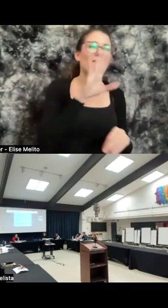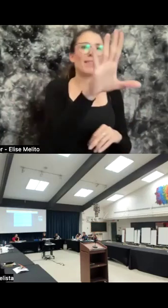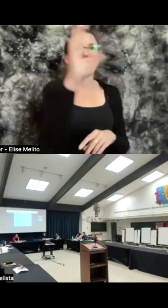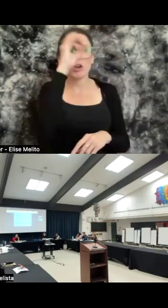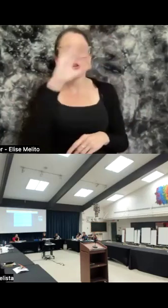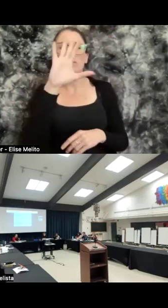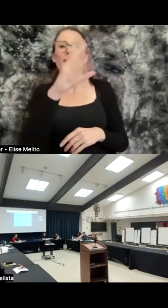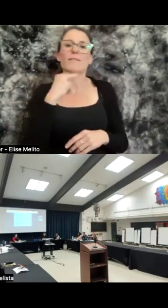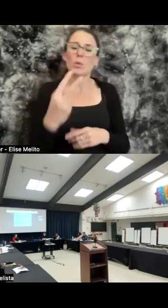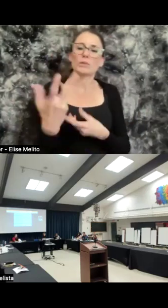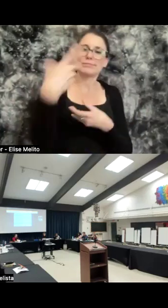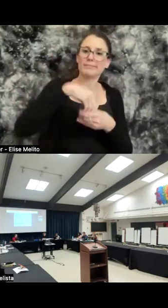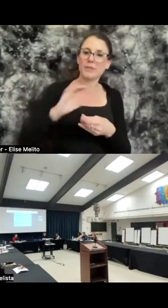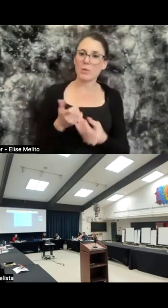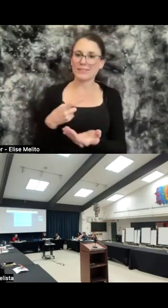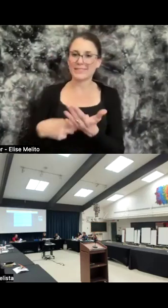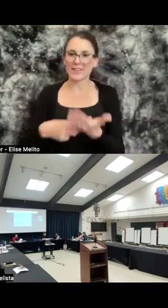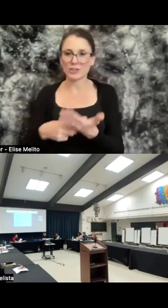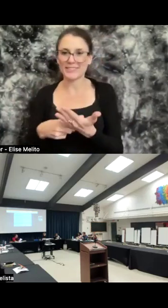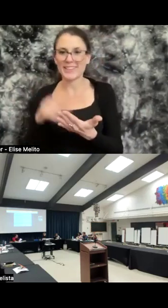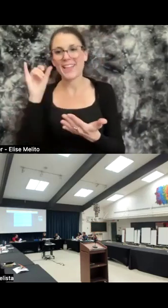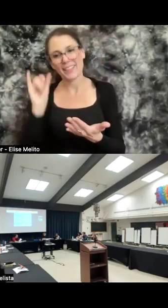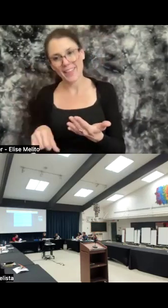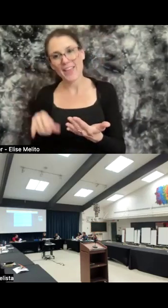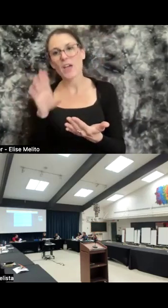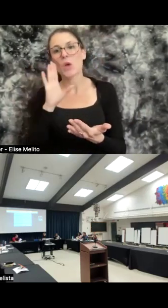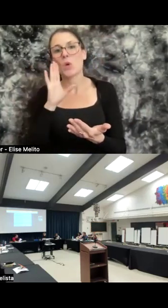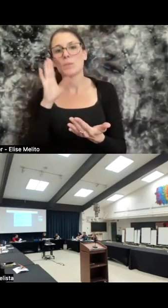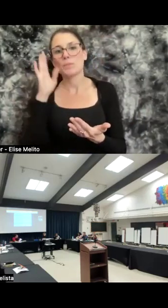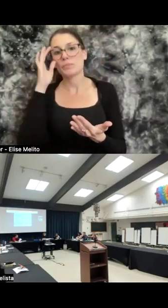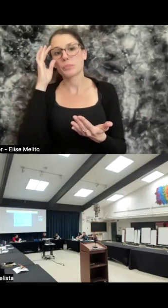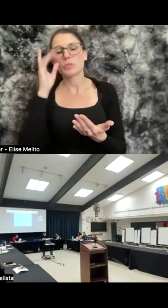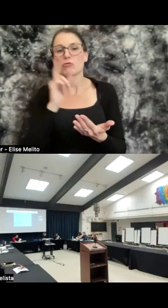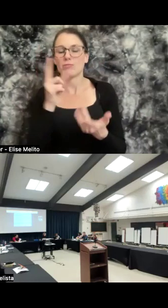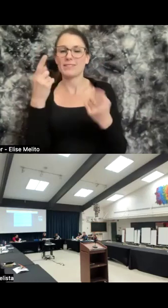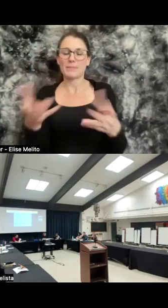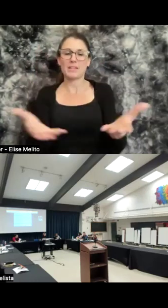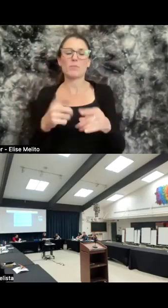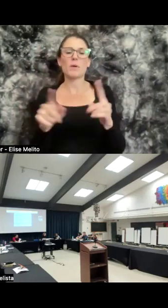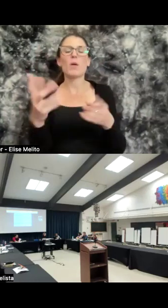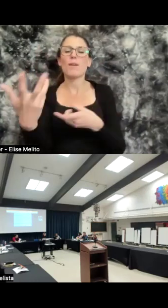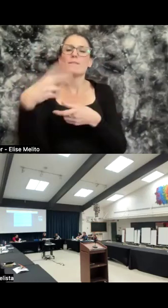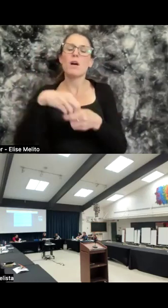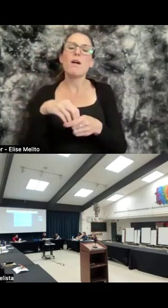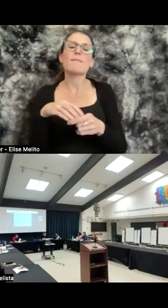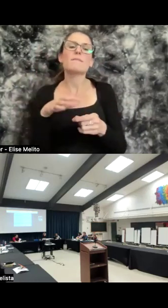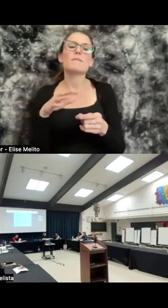into our discussions, which ultimately decision-making happens here, but to involve and engage more